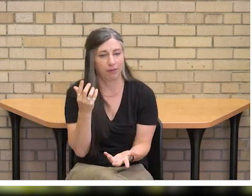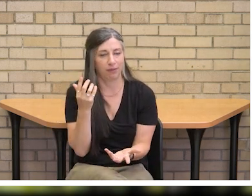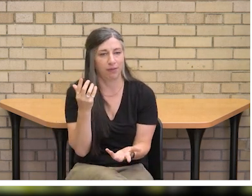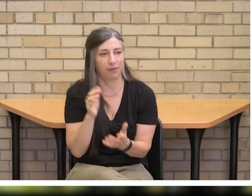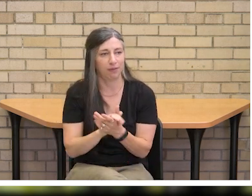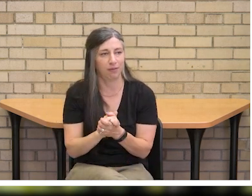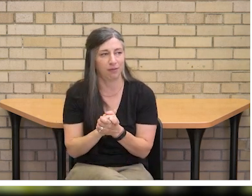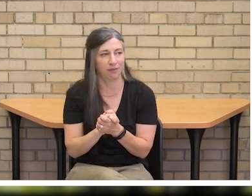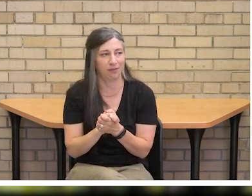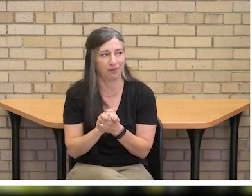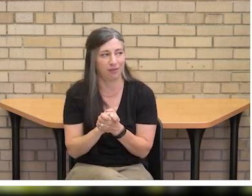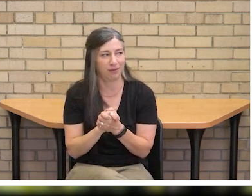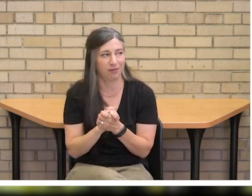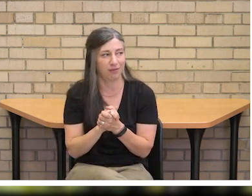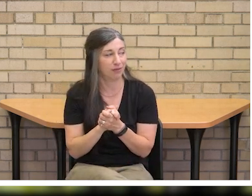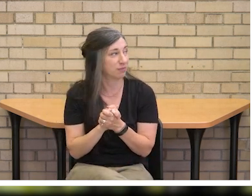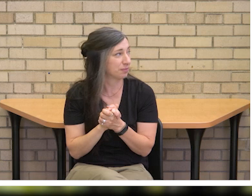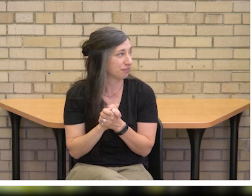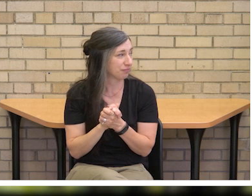the